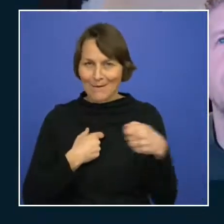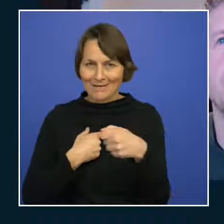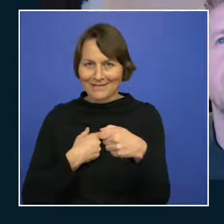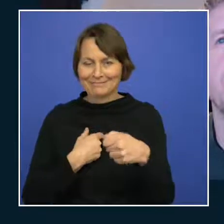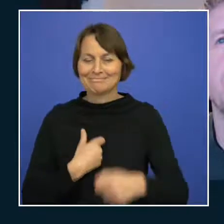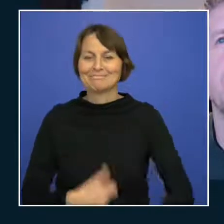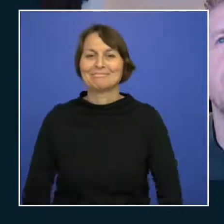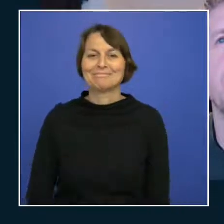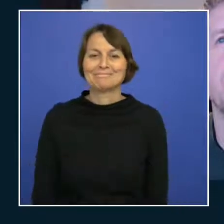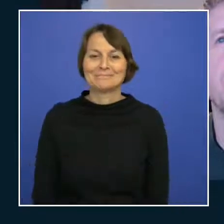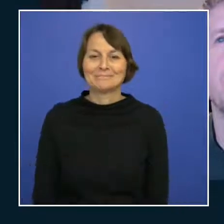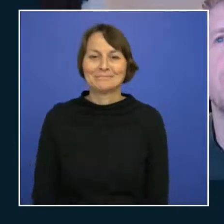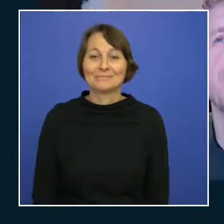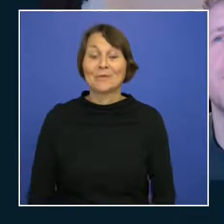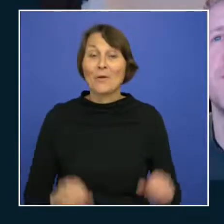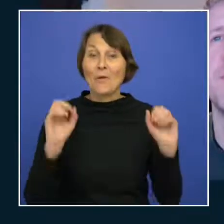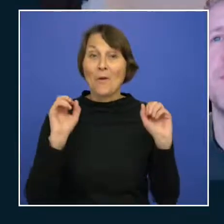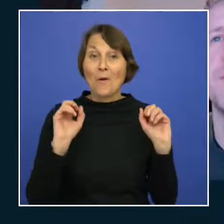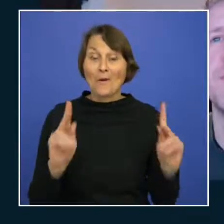okay. So